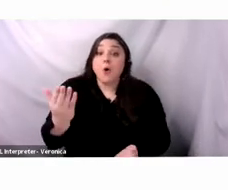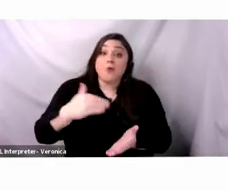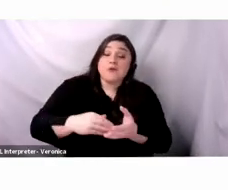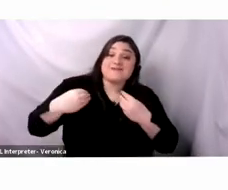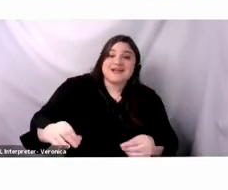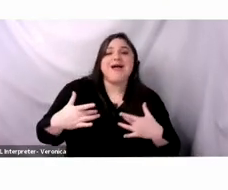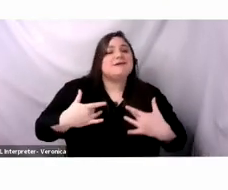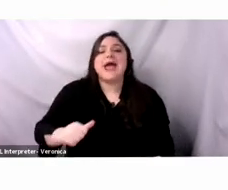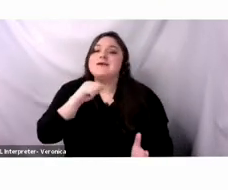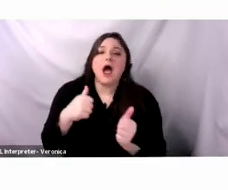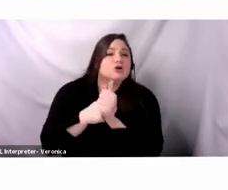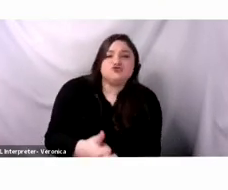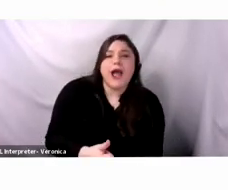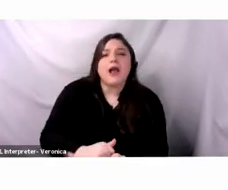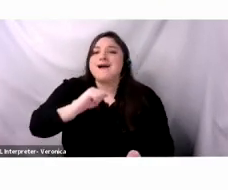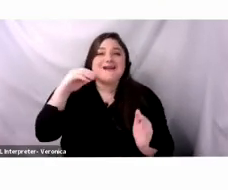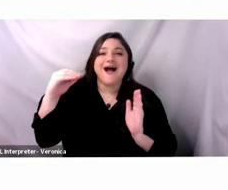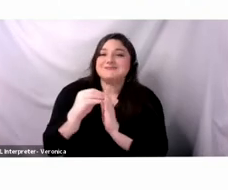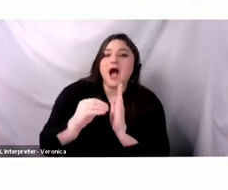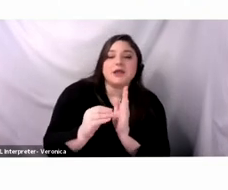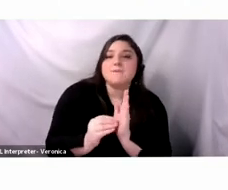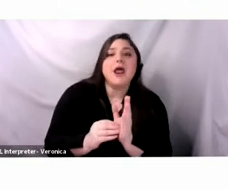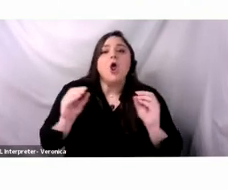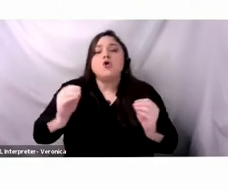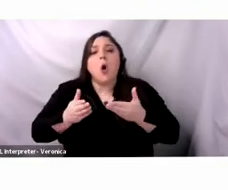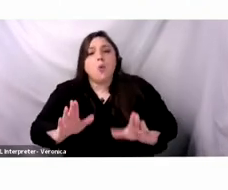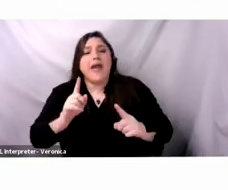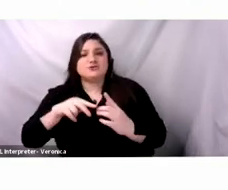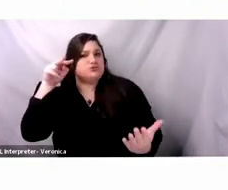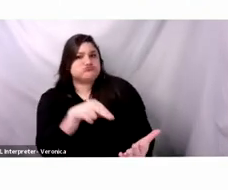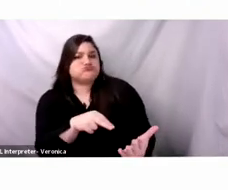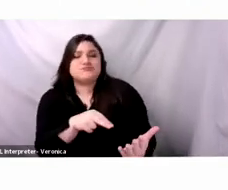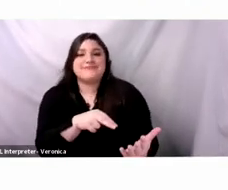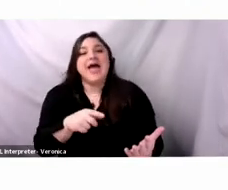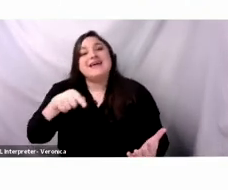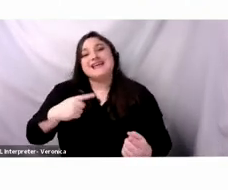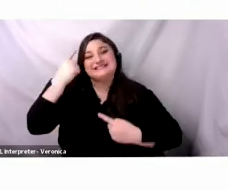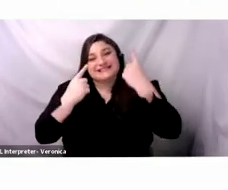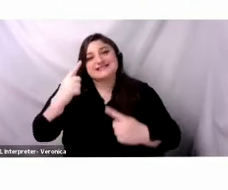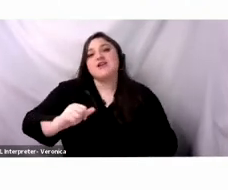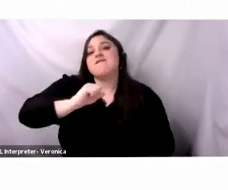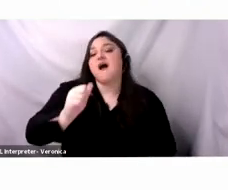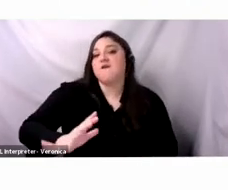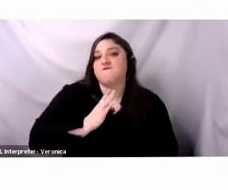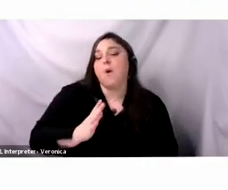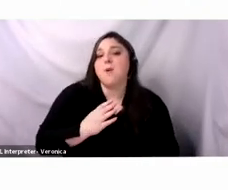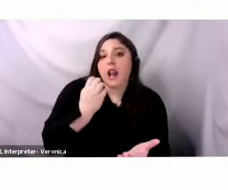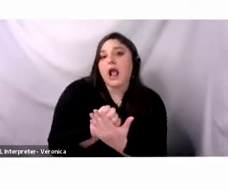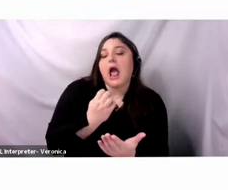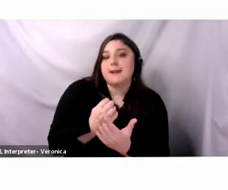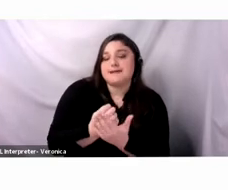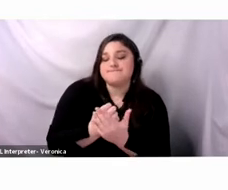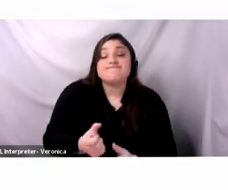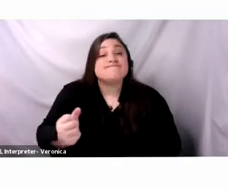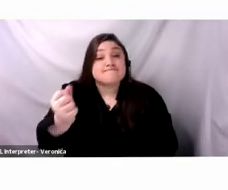B, most resale markets operated in what we call the informal economy, person-to-person commerce. But just because it was informal